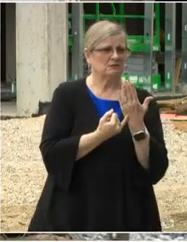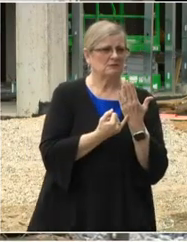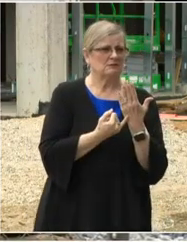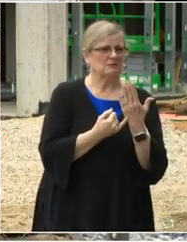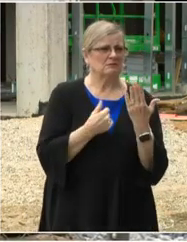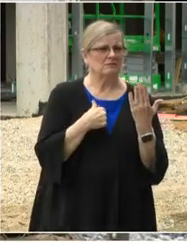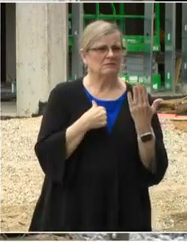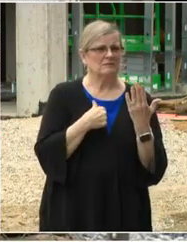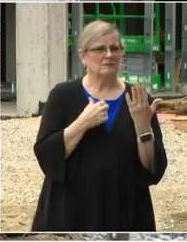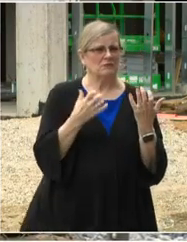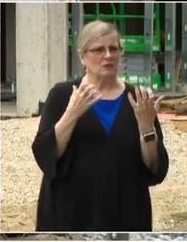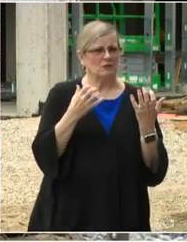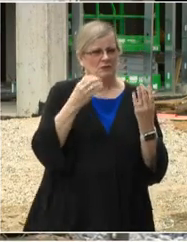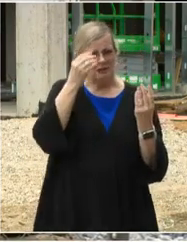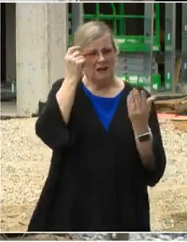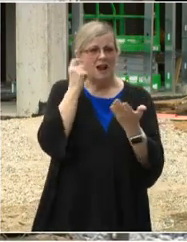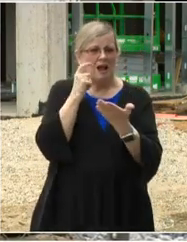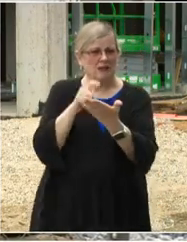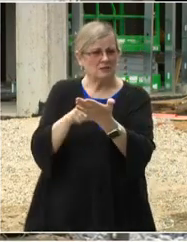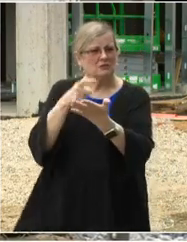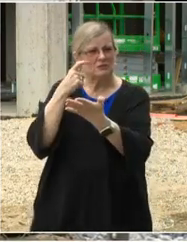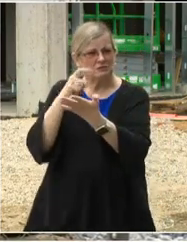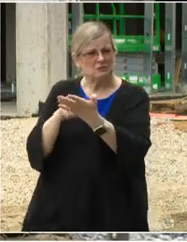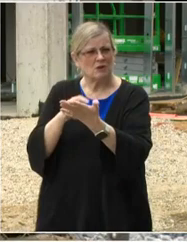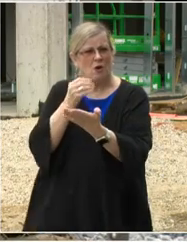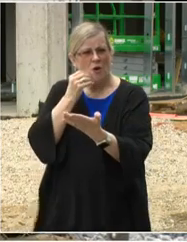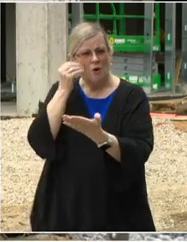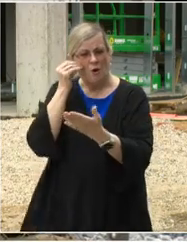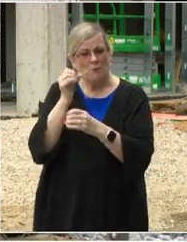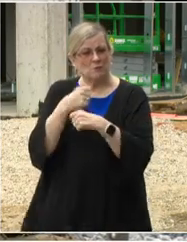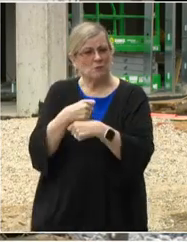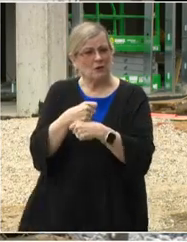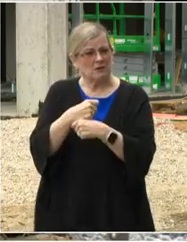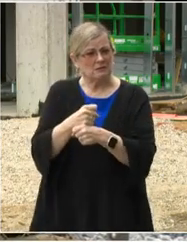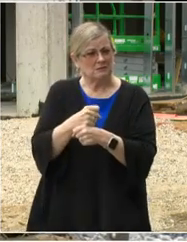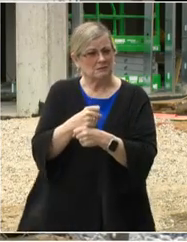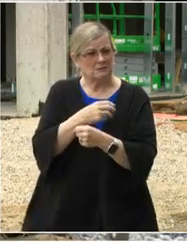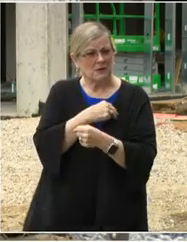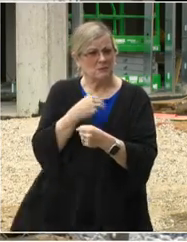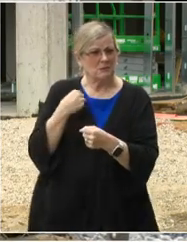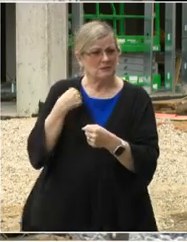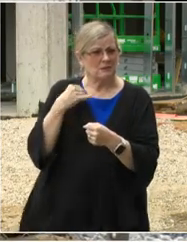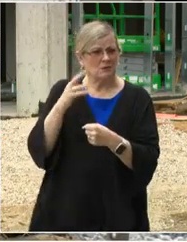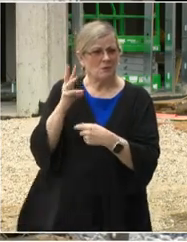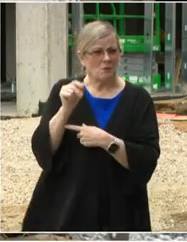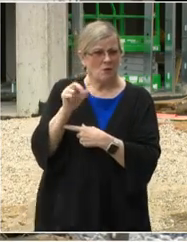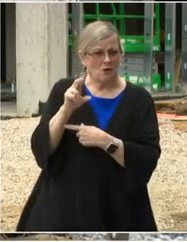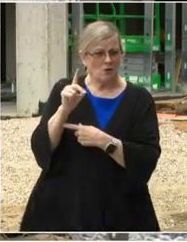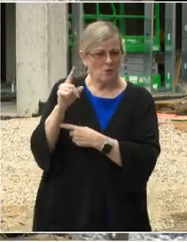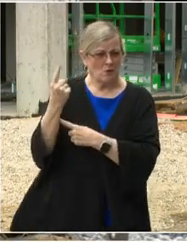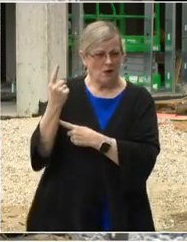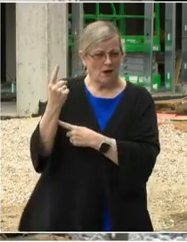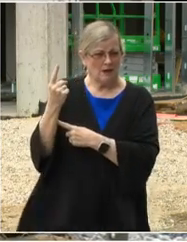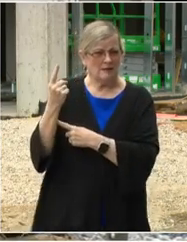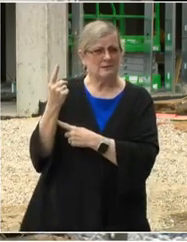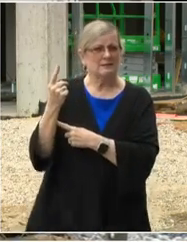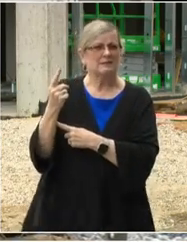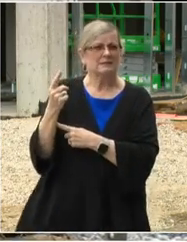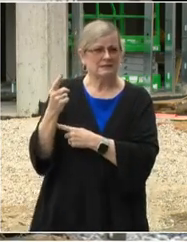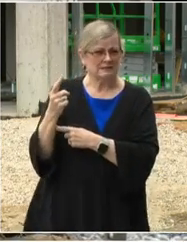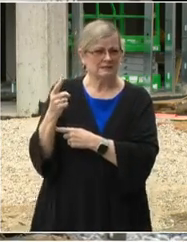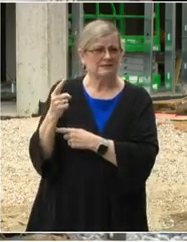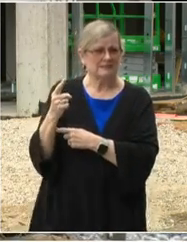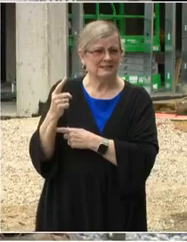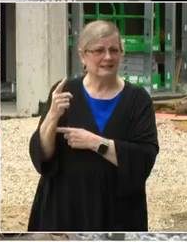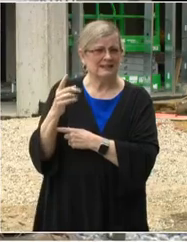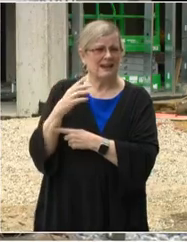I want to acknowledge our Housing Production Trust Fund Board member, Lynn French from Ward 1, who's joined us today, and Victory Housing, who is a great